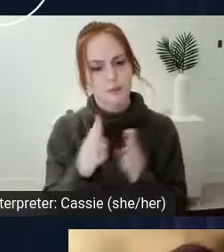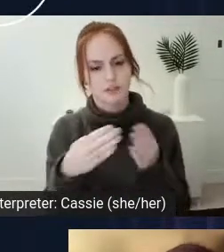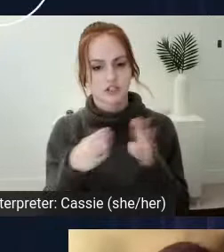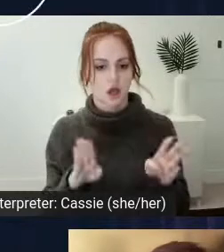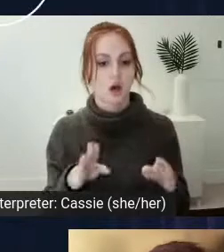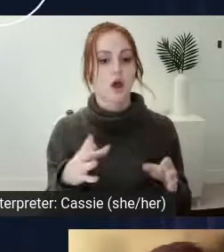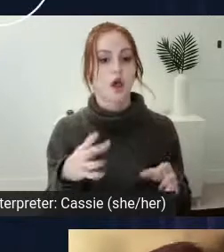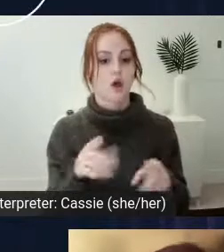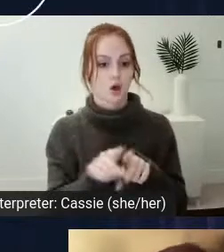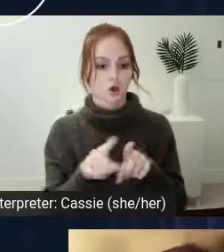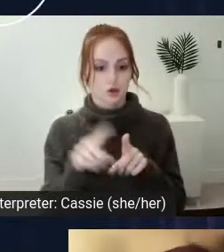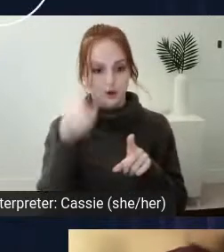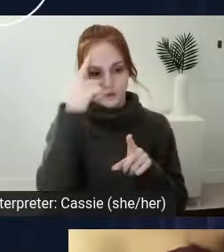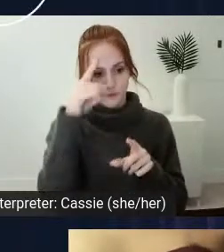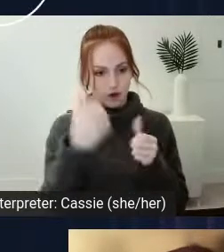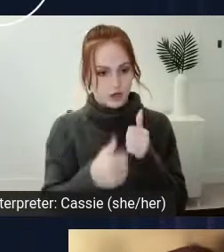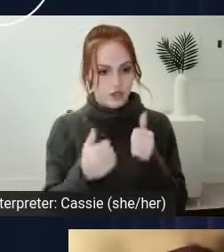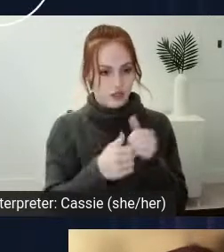through their life.